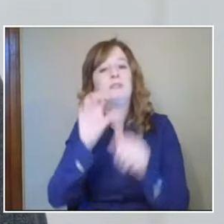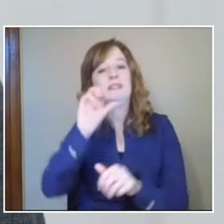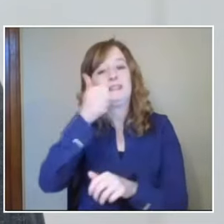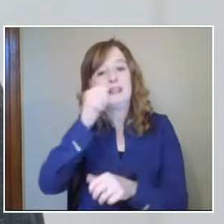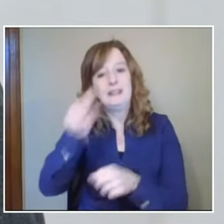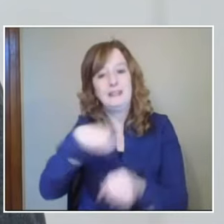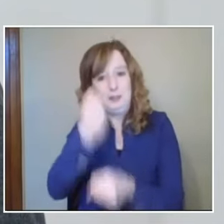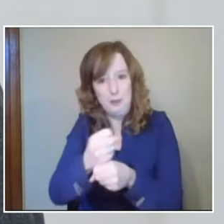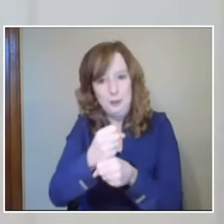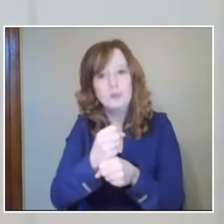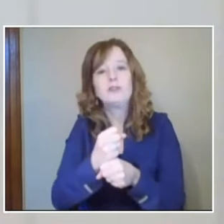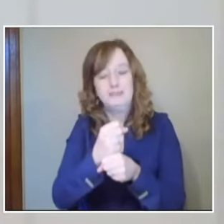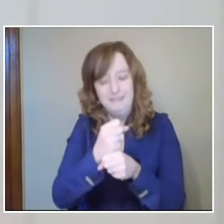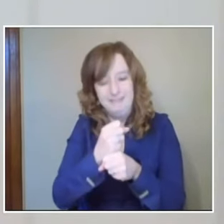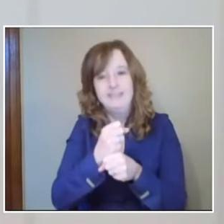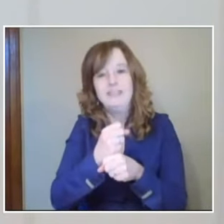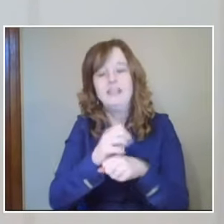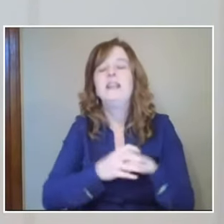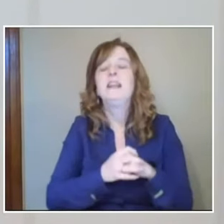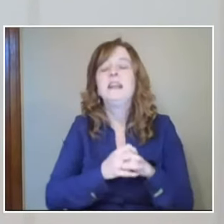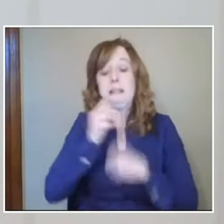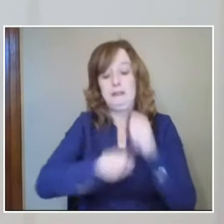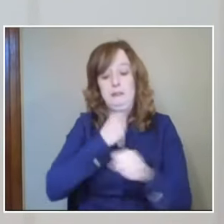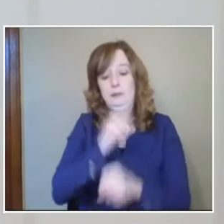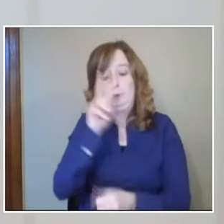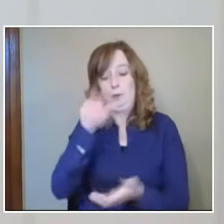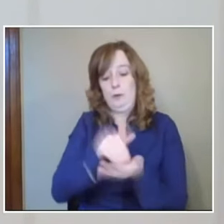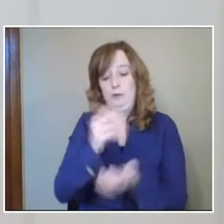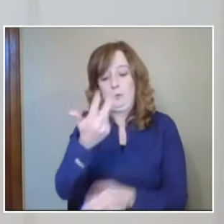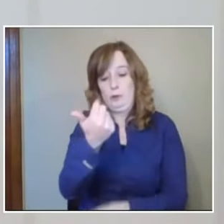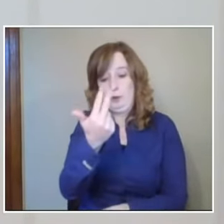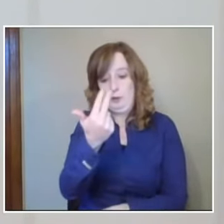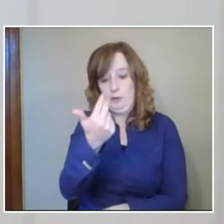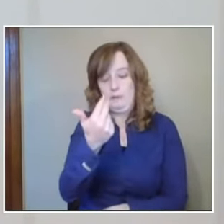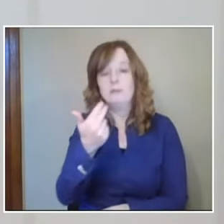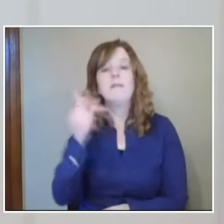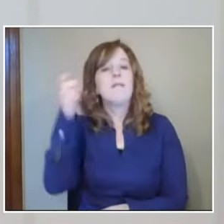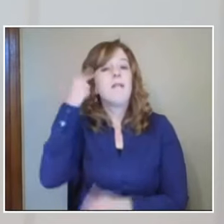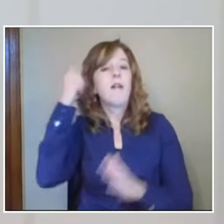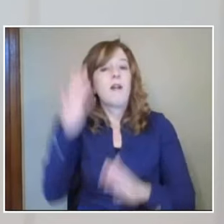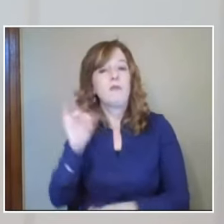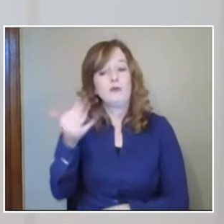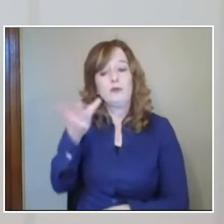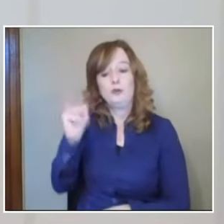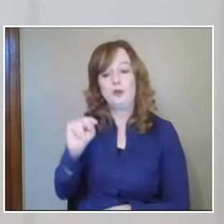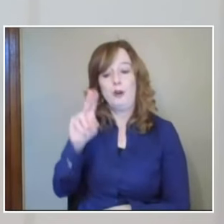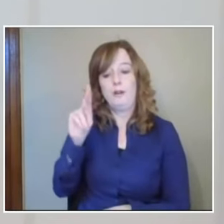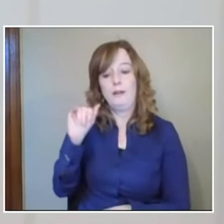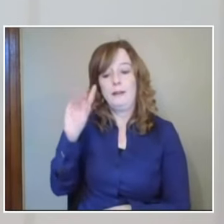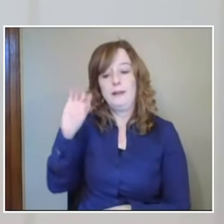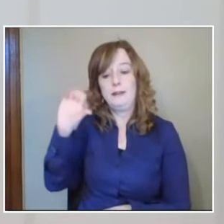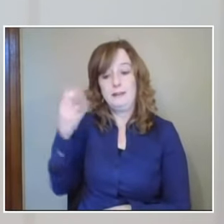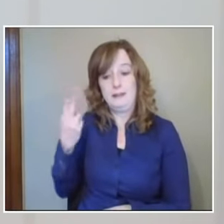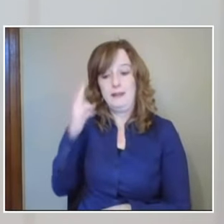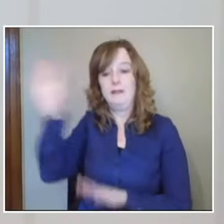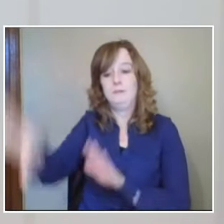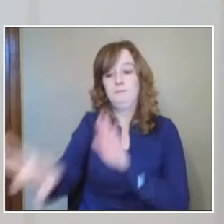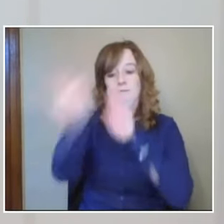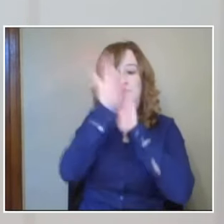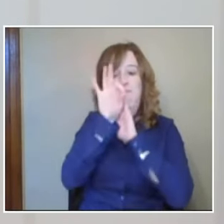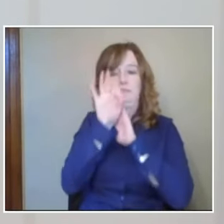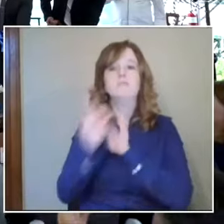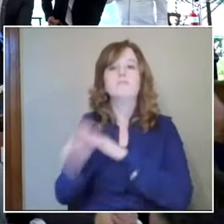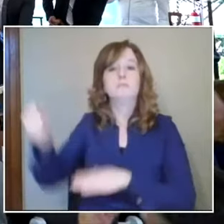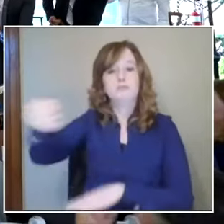Financial. In 2013, Governor John Kasich appointed Kurt to Columbus State's Board of Trustees. During his six-year term as